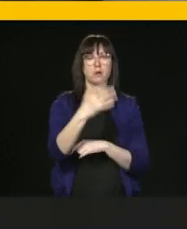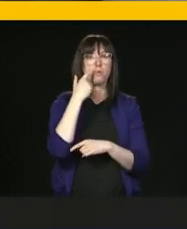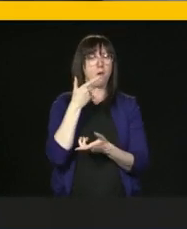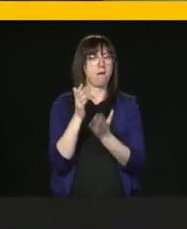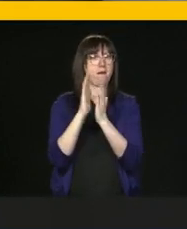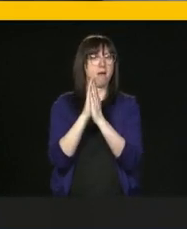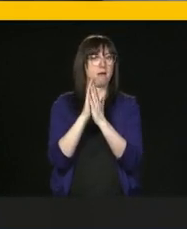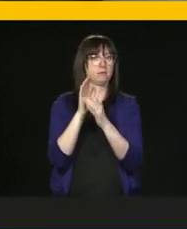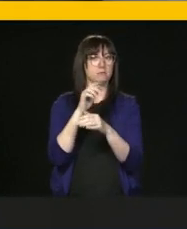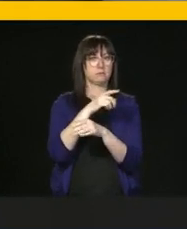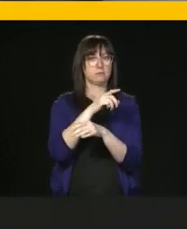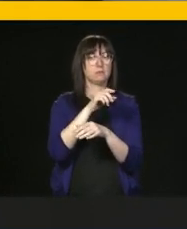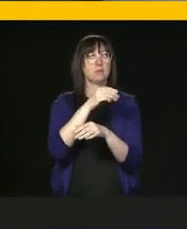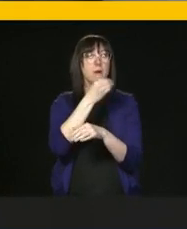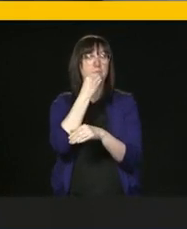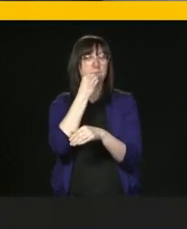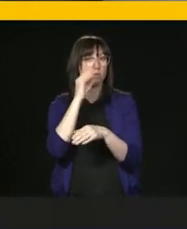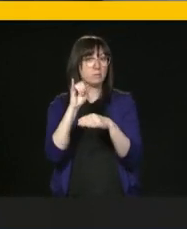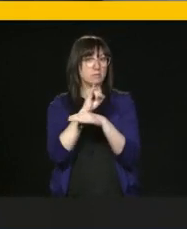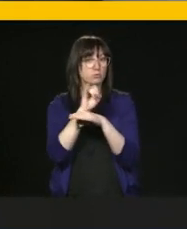sector. Currently,